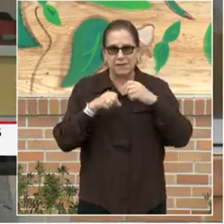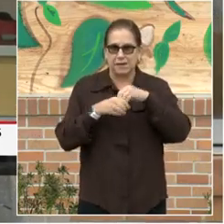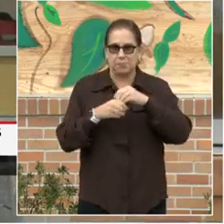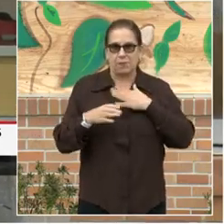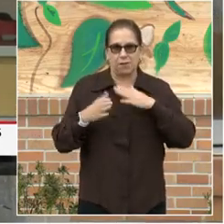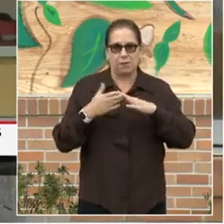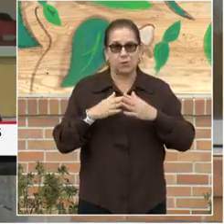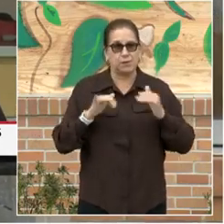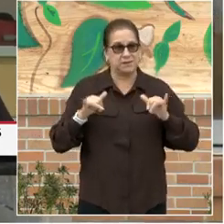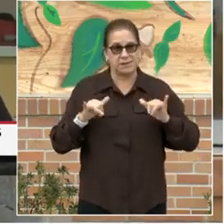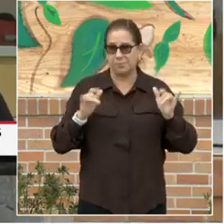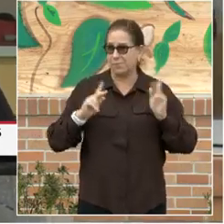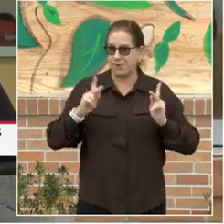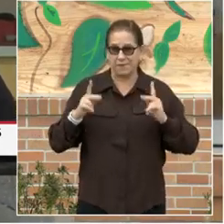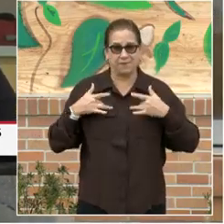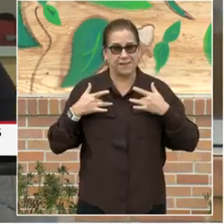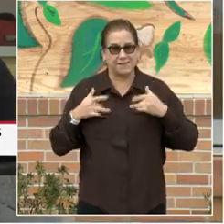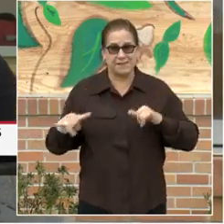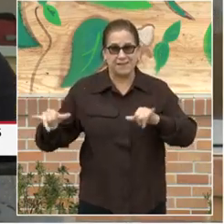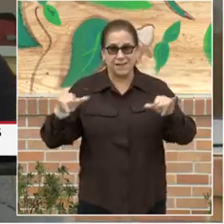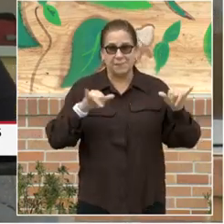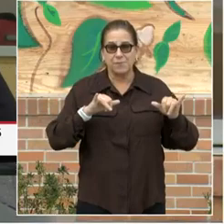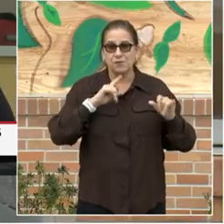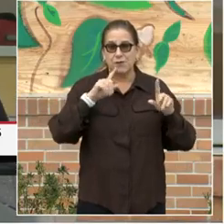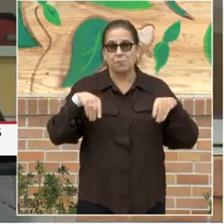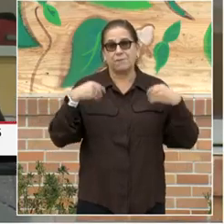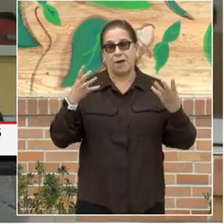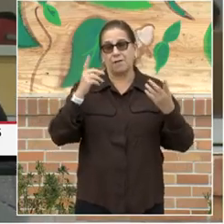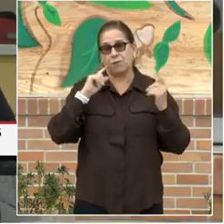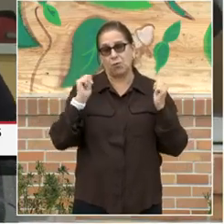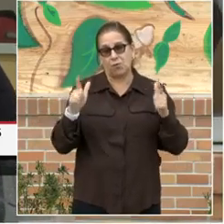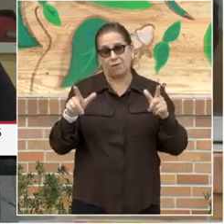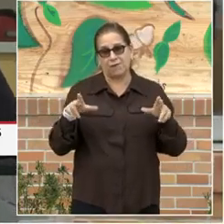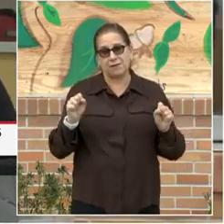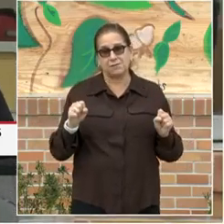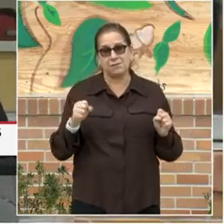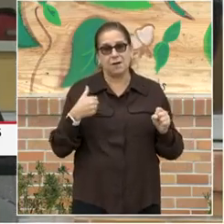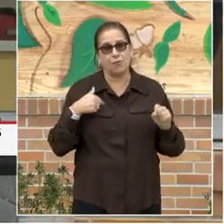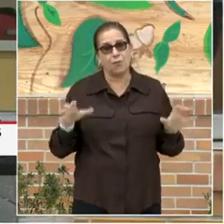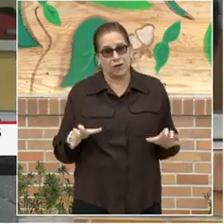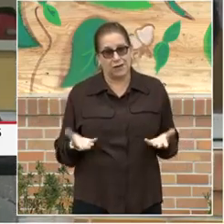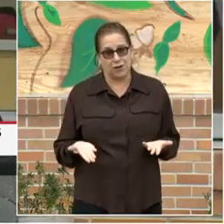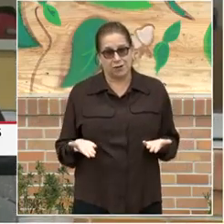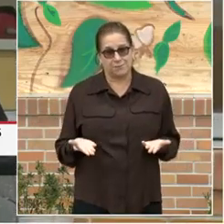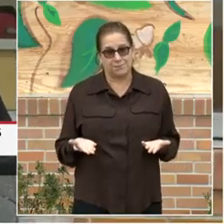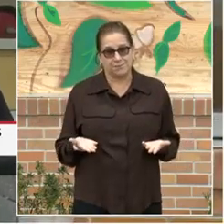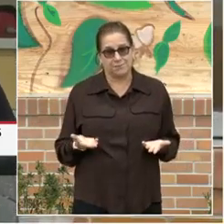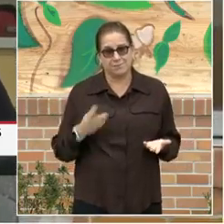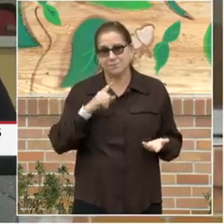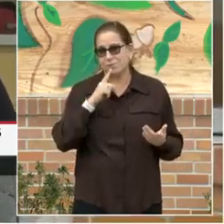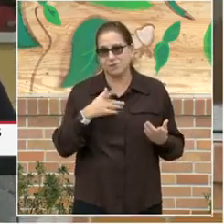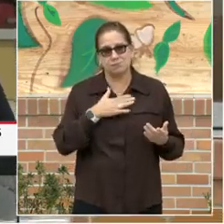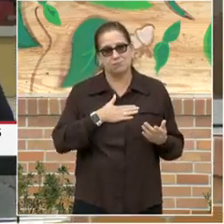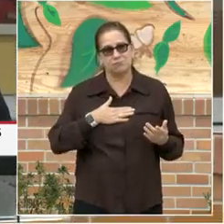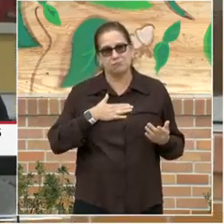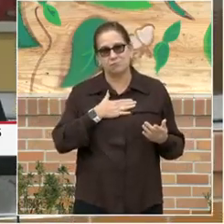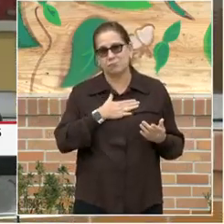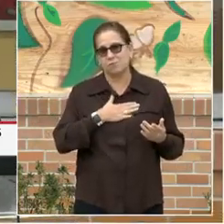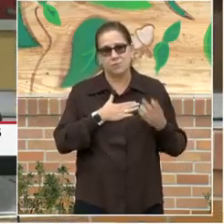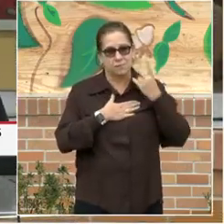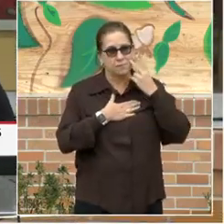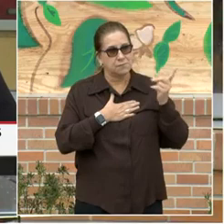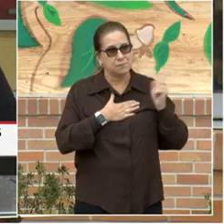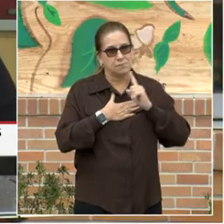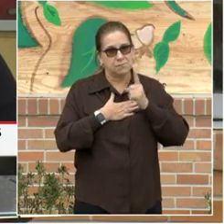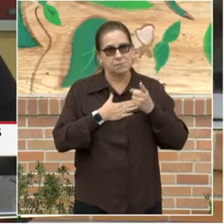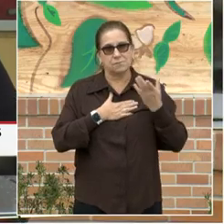And Good Food Markets provide this for all of us. And since I work here, I've had the luxury and pleasure of seeing that basically Good Food